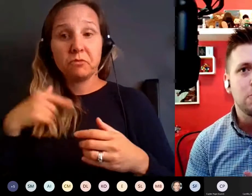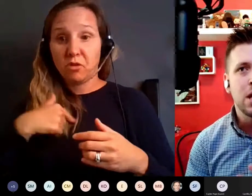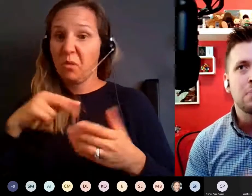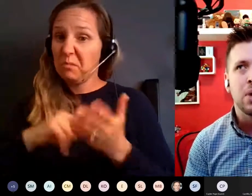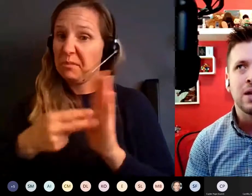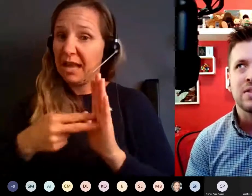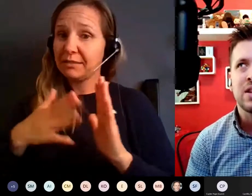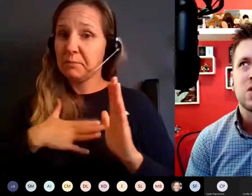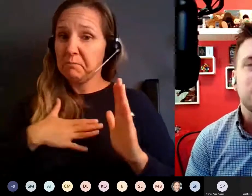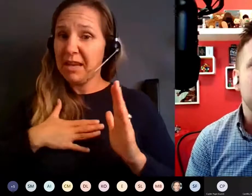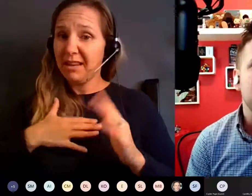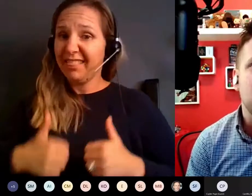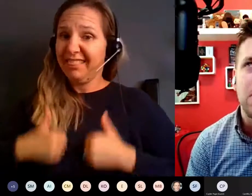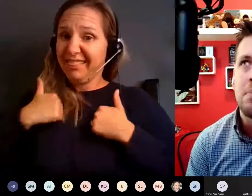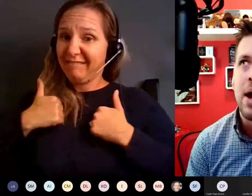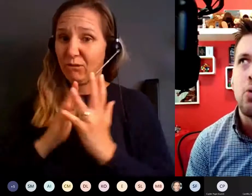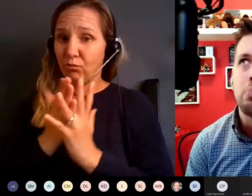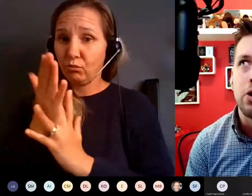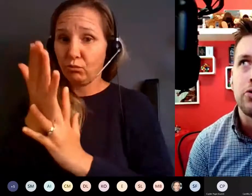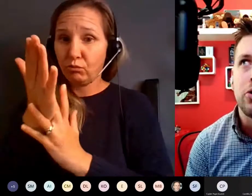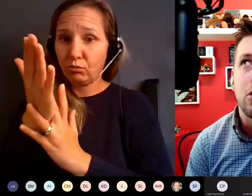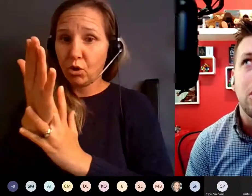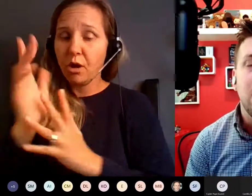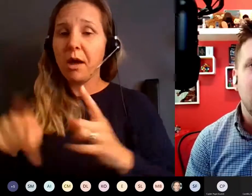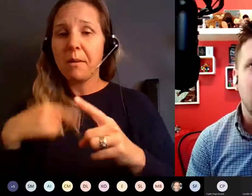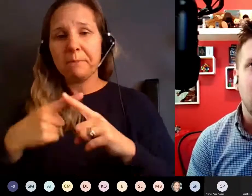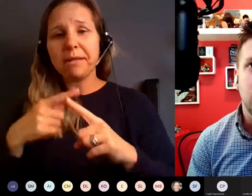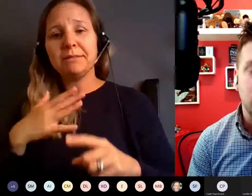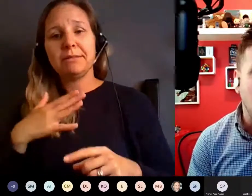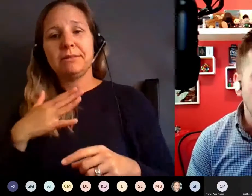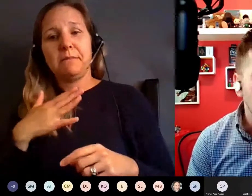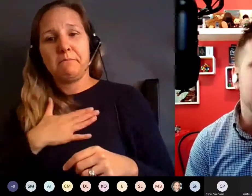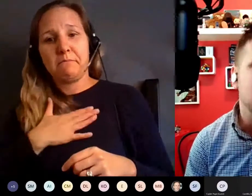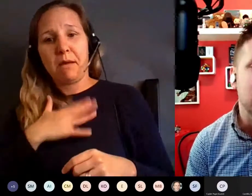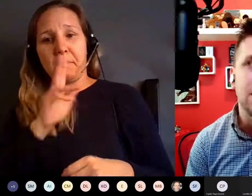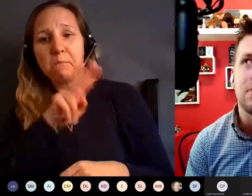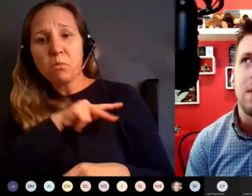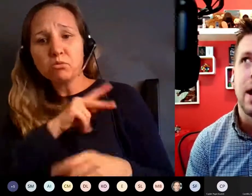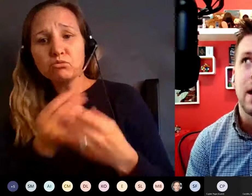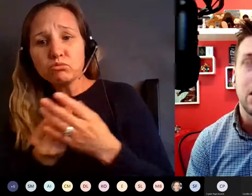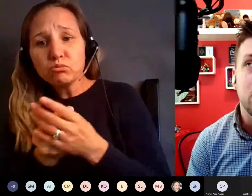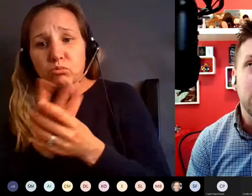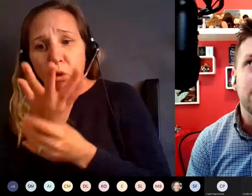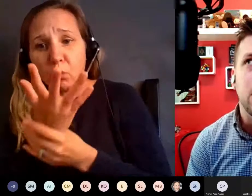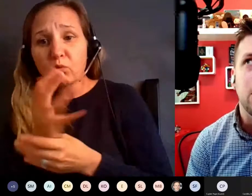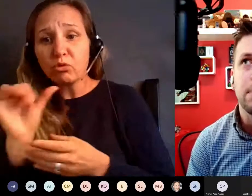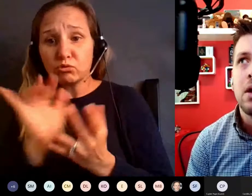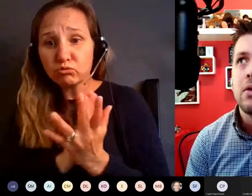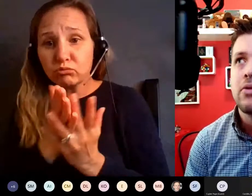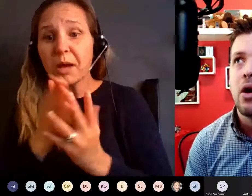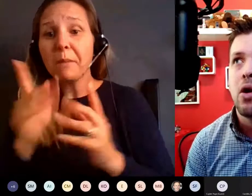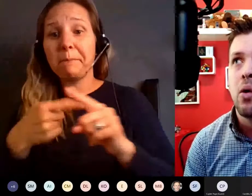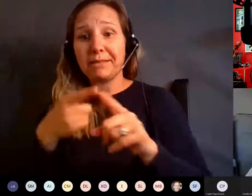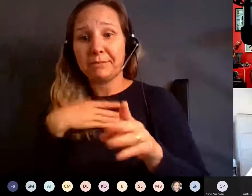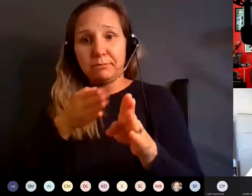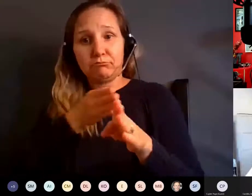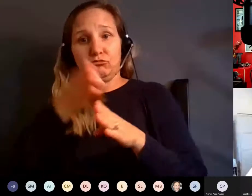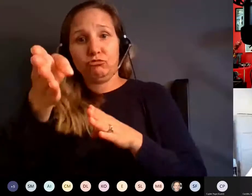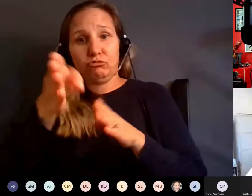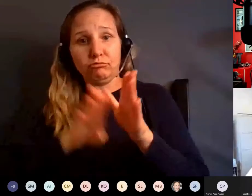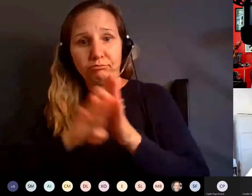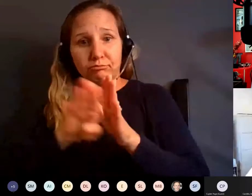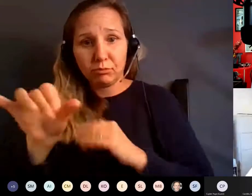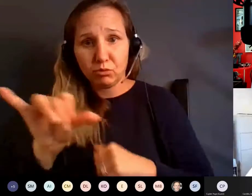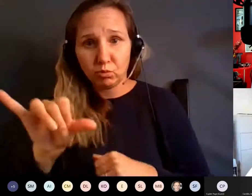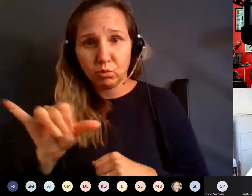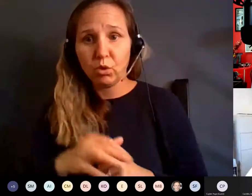experience for me, but it's an experience within my own personal growth as well as my career development. So I'm going to